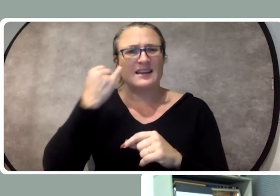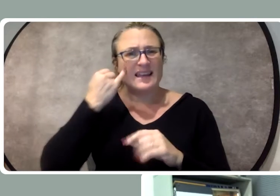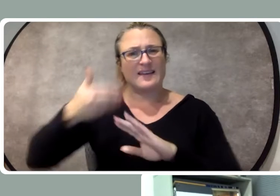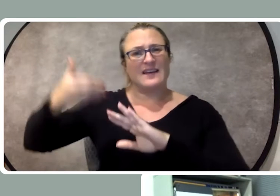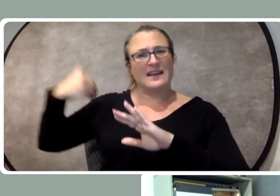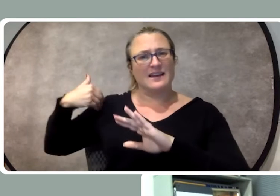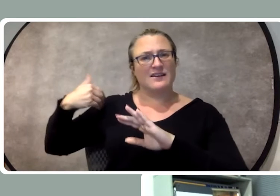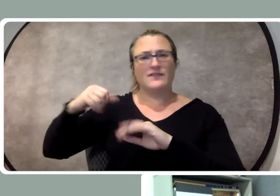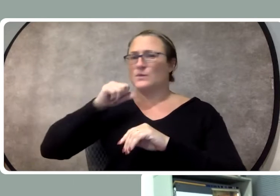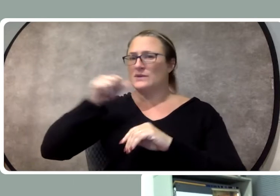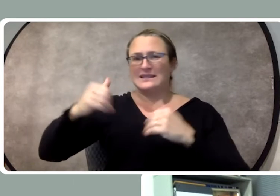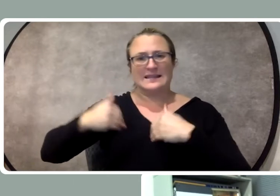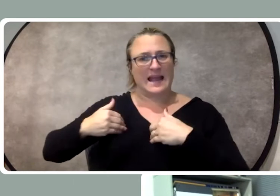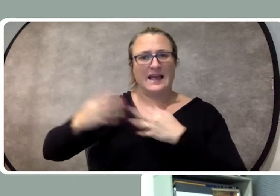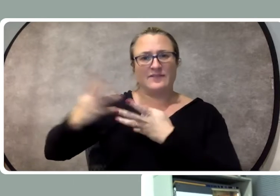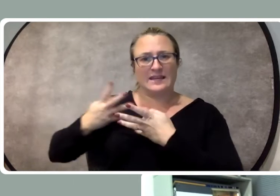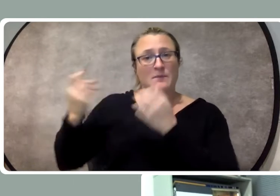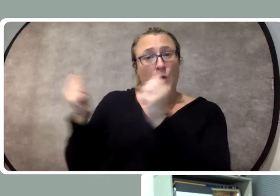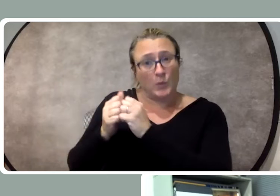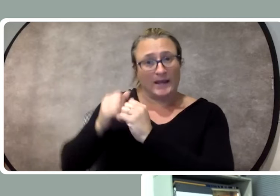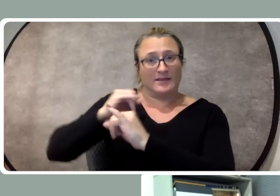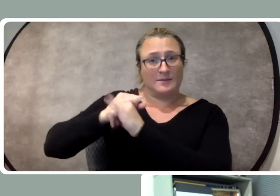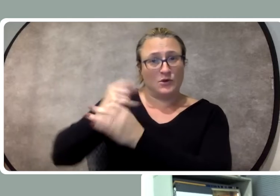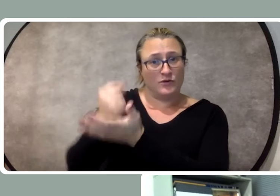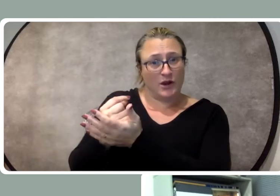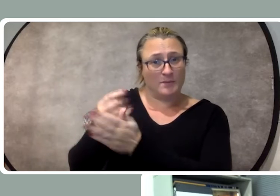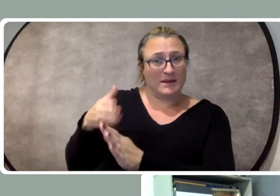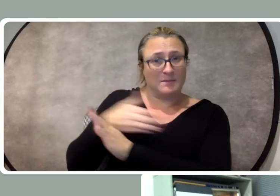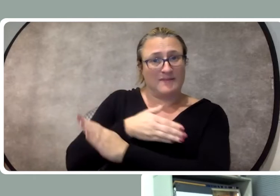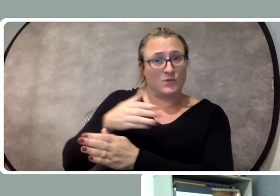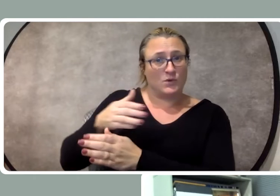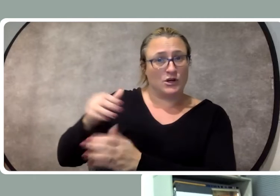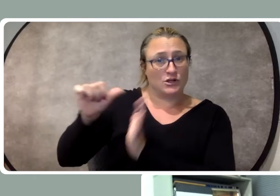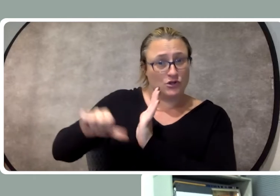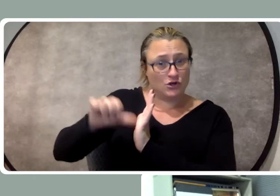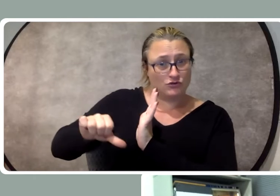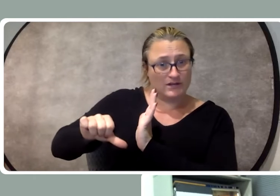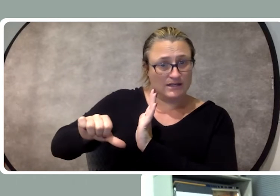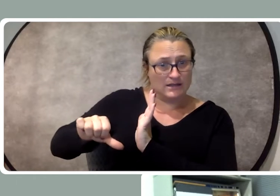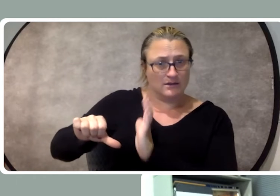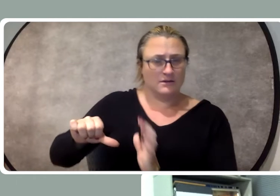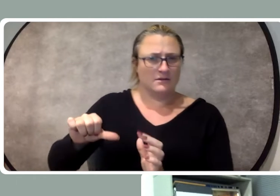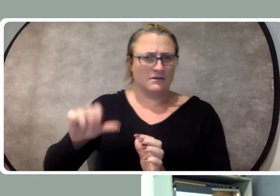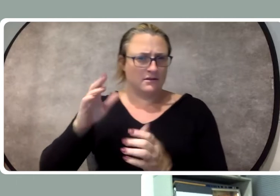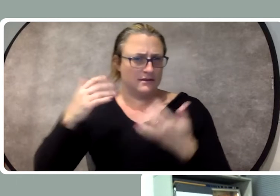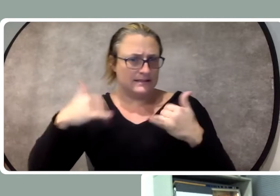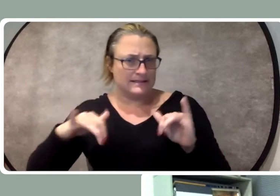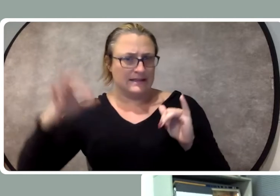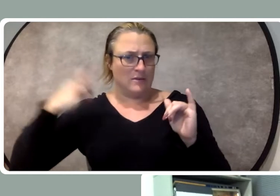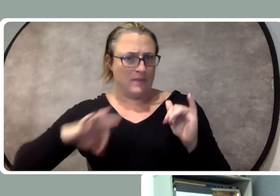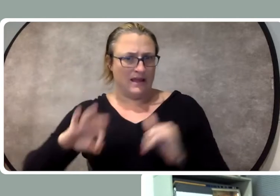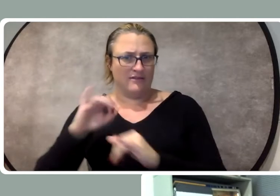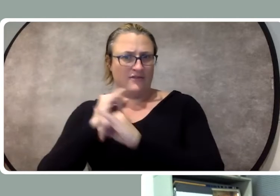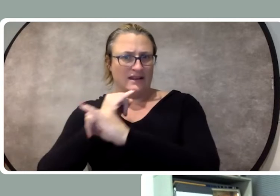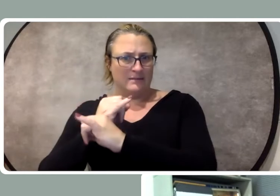initial chemotherapy with immune therapy with surgery, before surgery, do they have a benefit of getting the immune